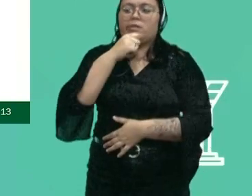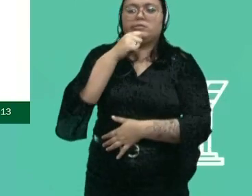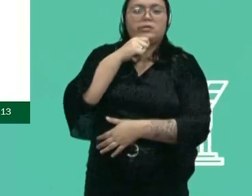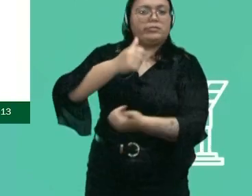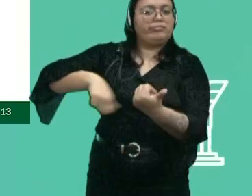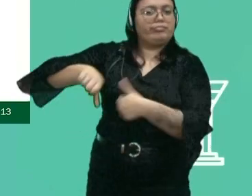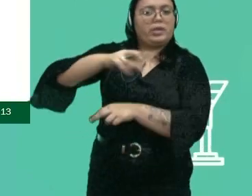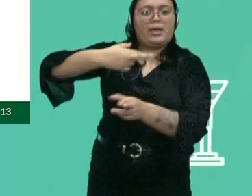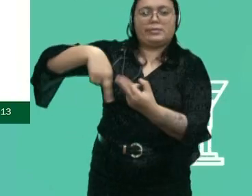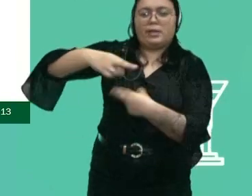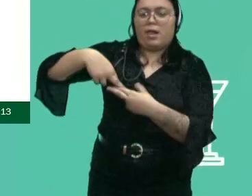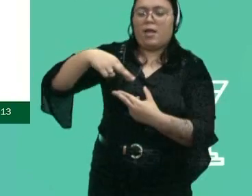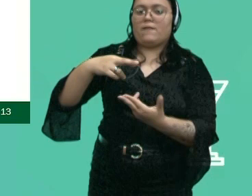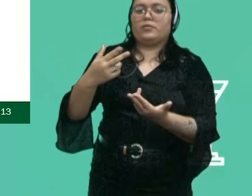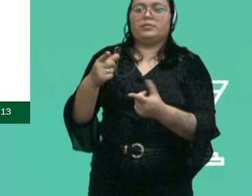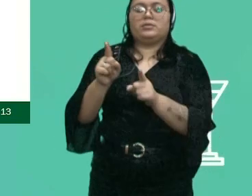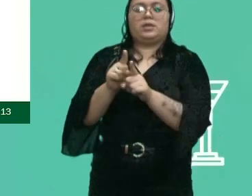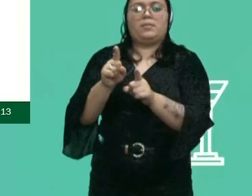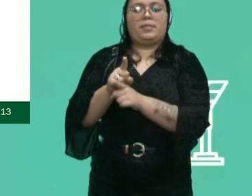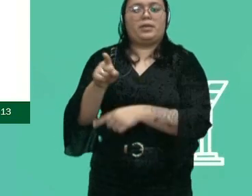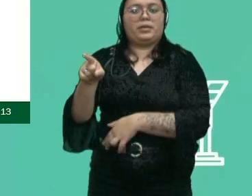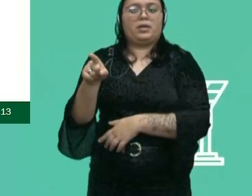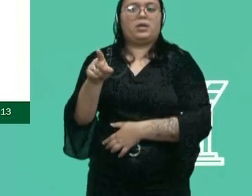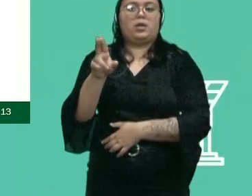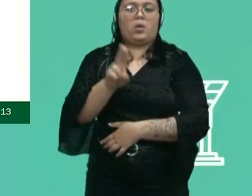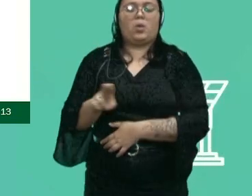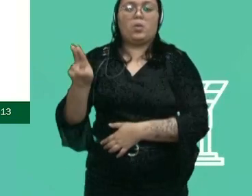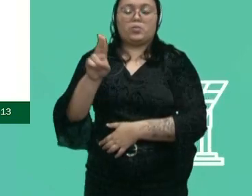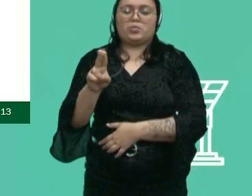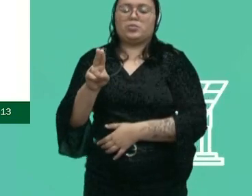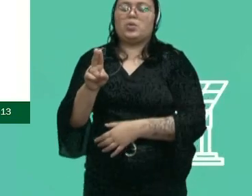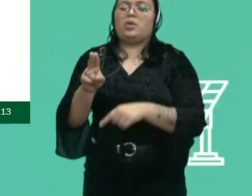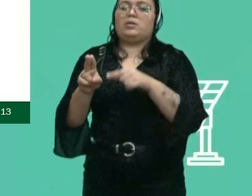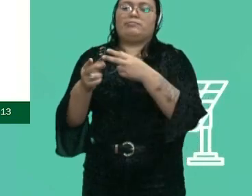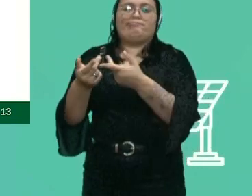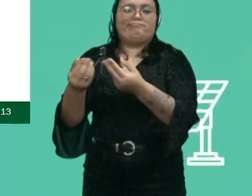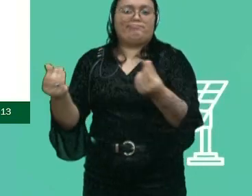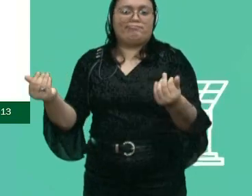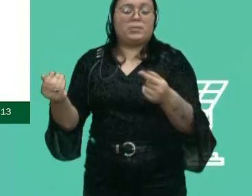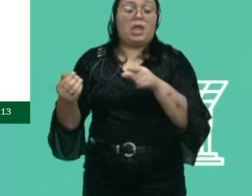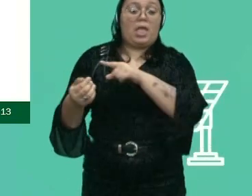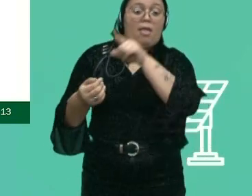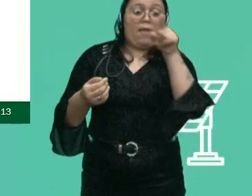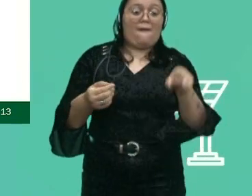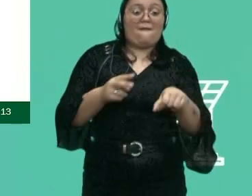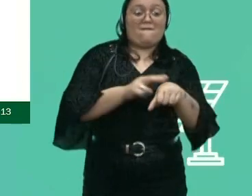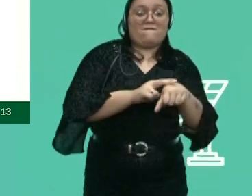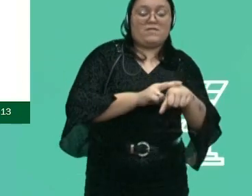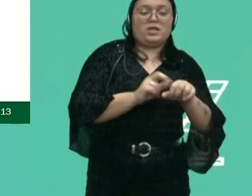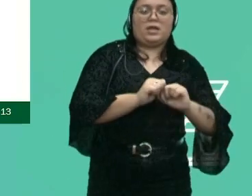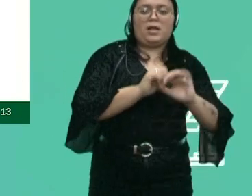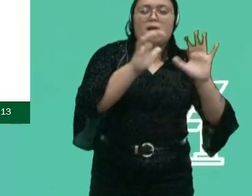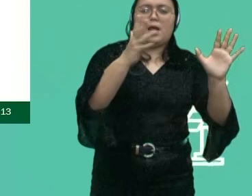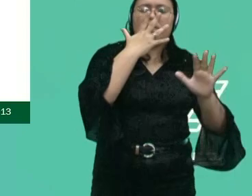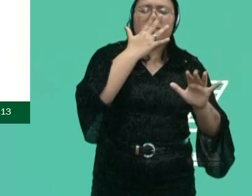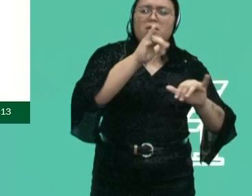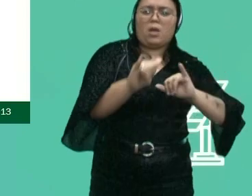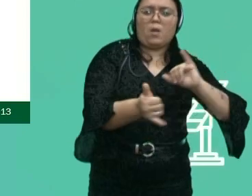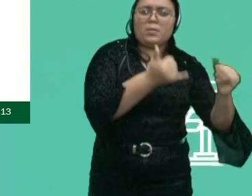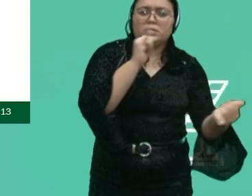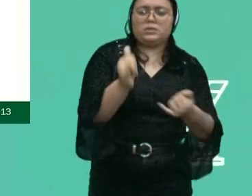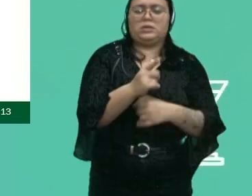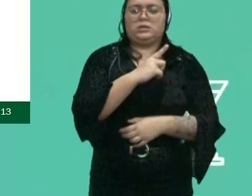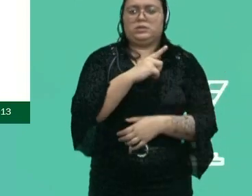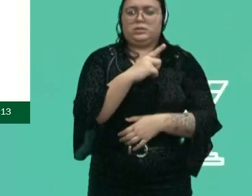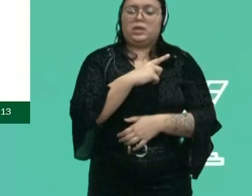then the light green represents, again, a broad range of opportunities depending on policies and incentives. We have a production tax credit, which has